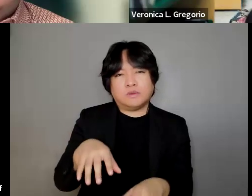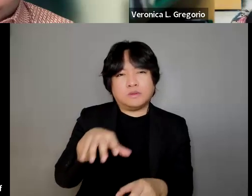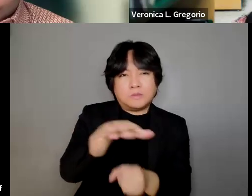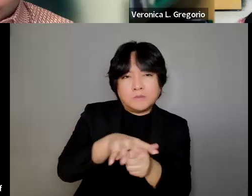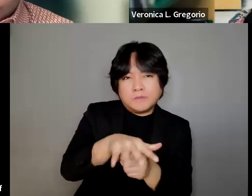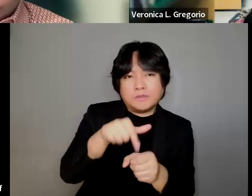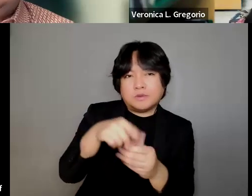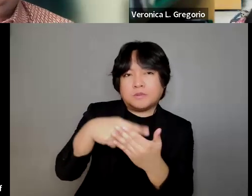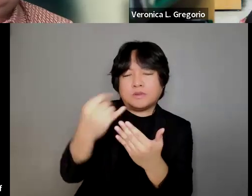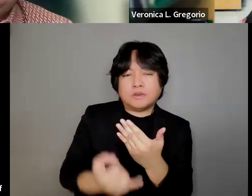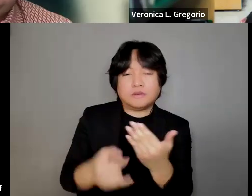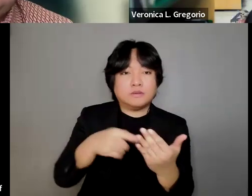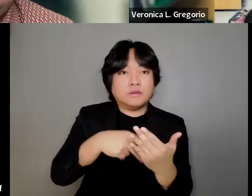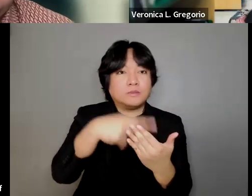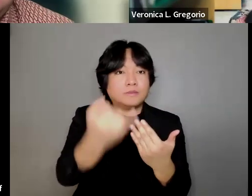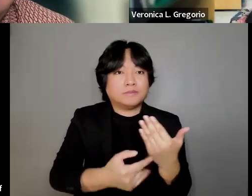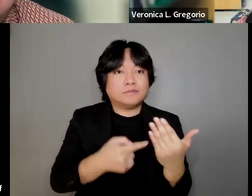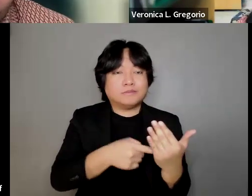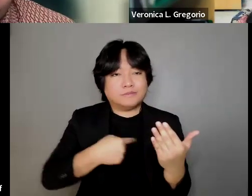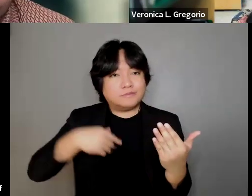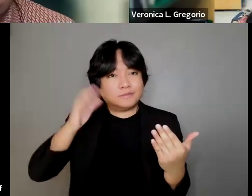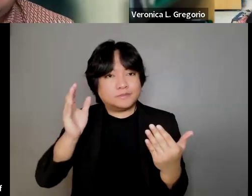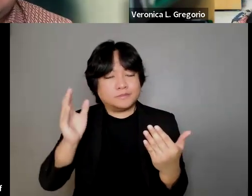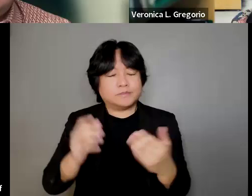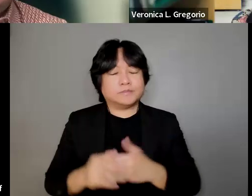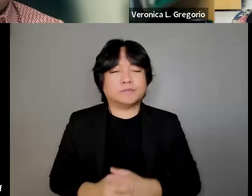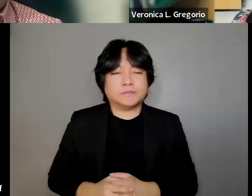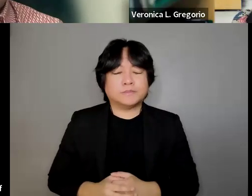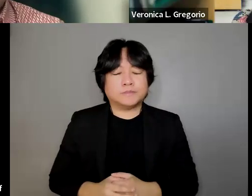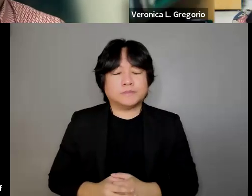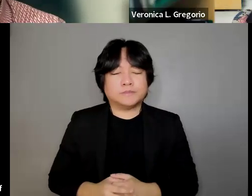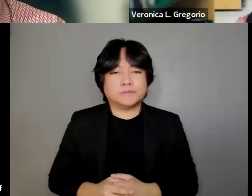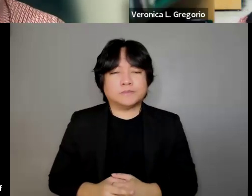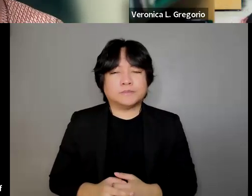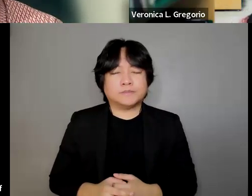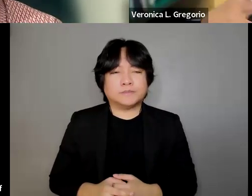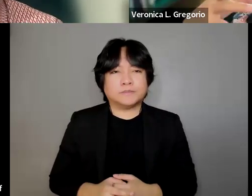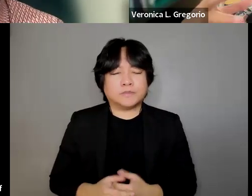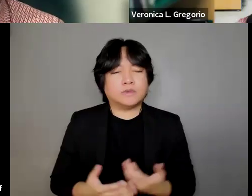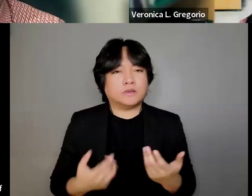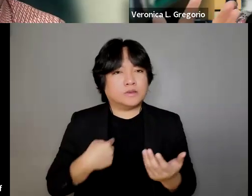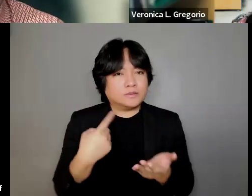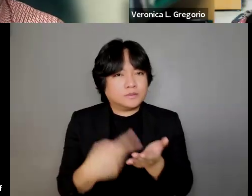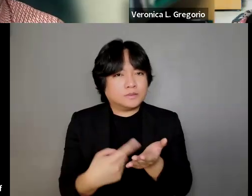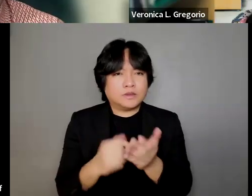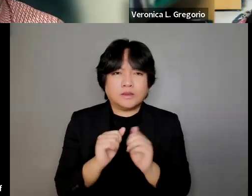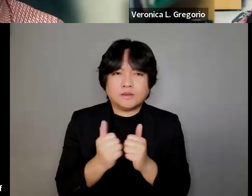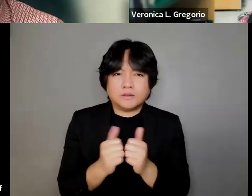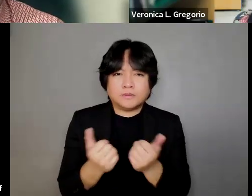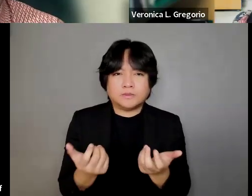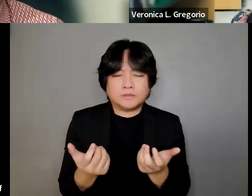So in the project that I'm talking about, I actually discussed how due to